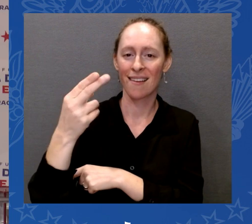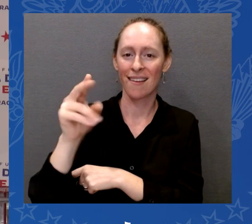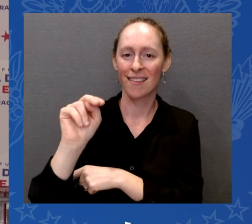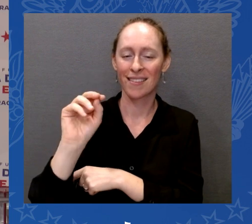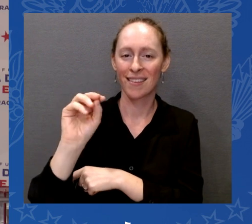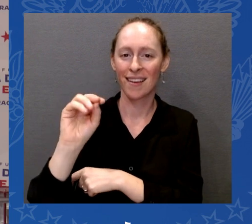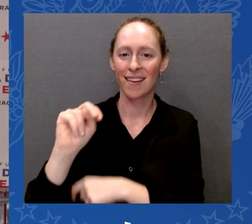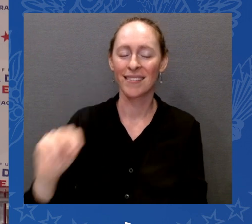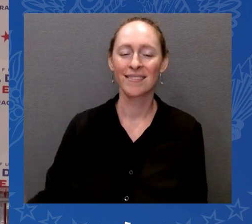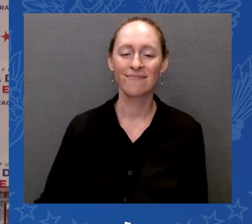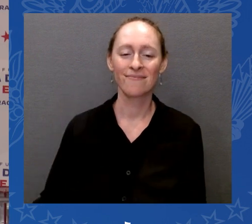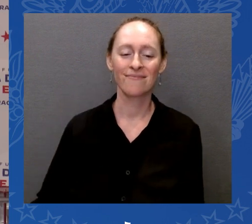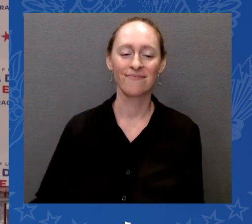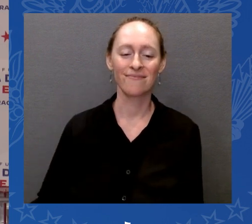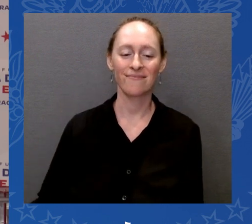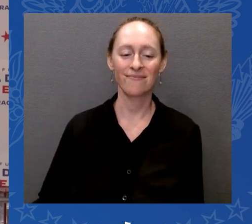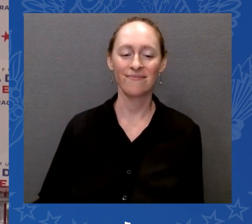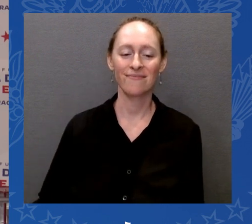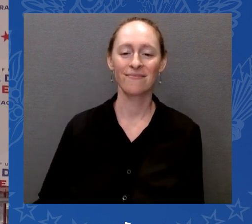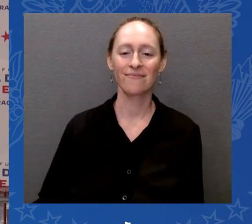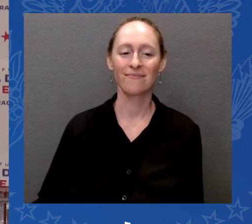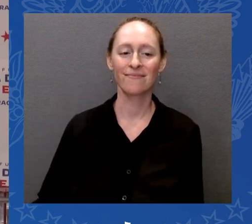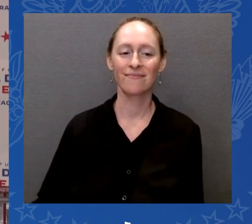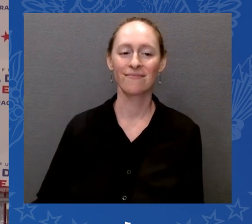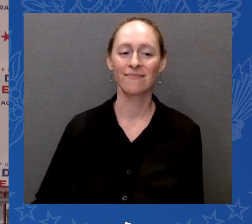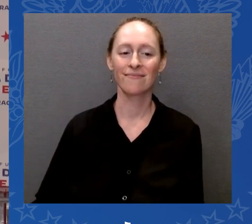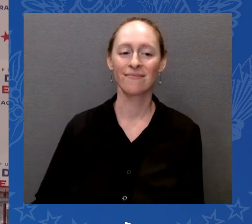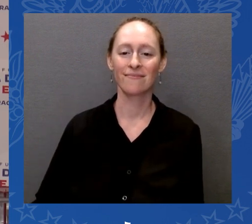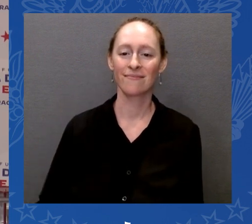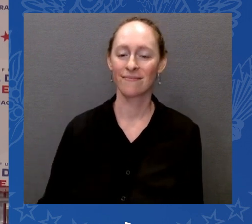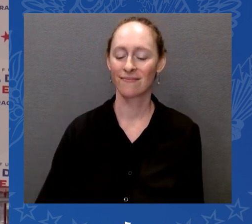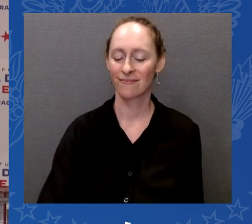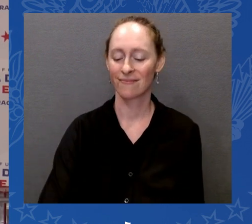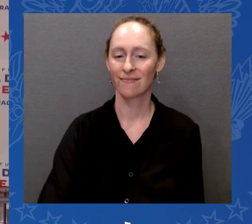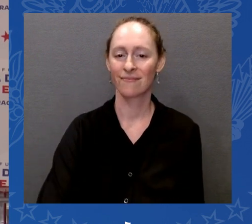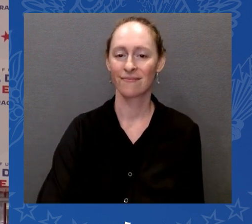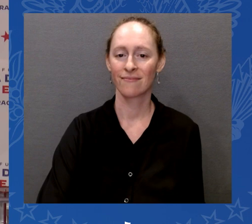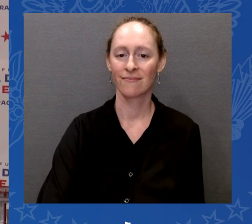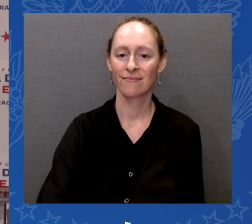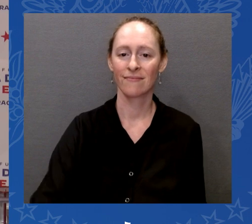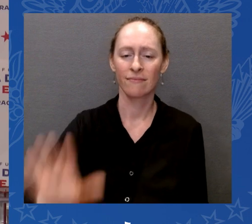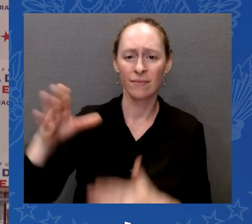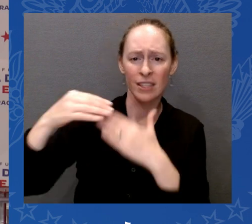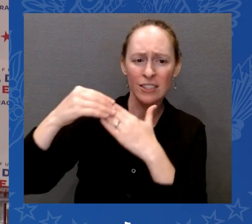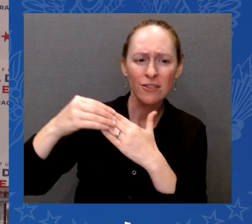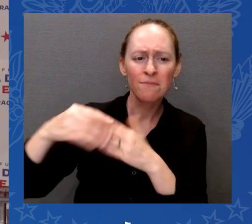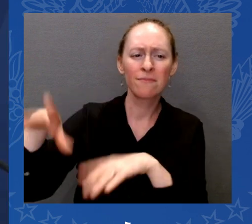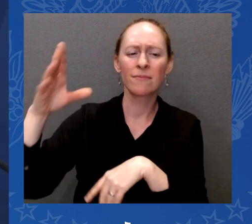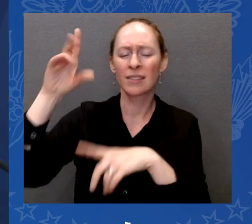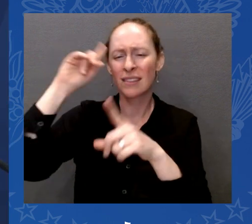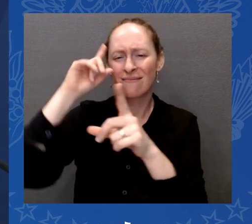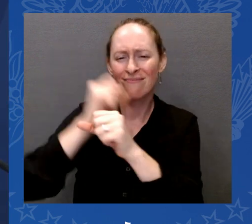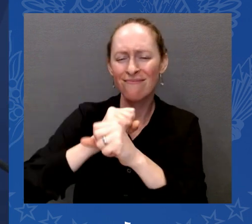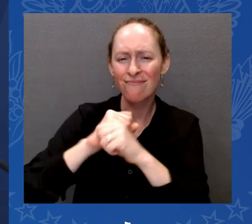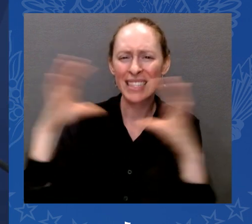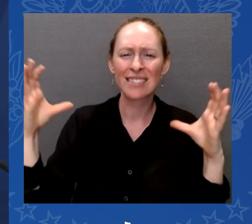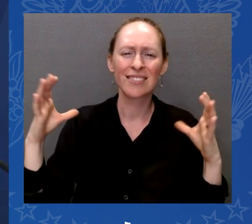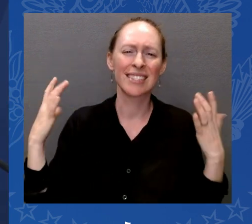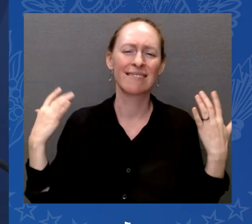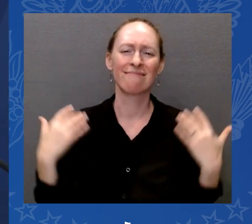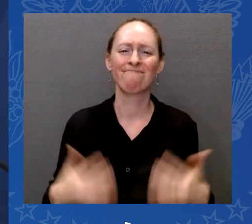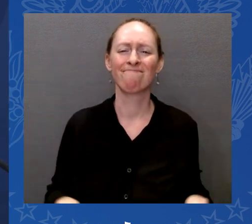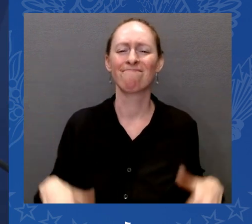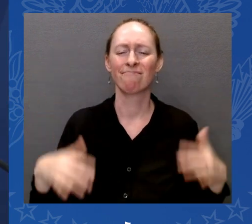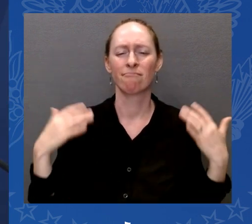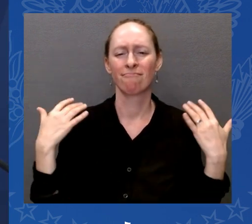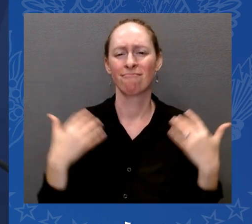Who through his leadership and vision made White Pine the nation's premier greenfield for